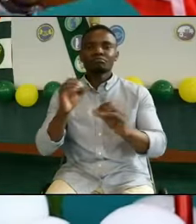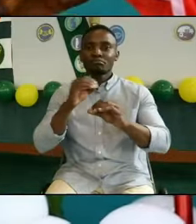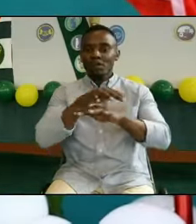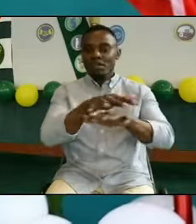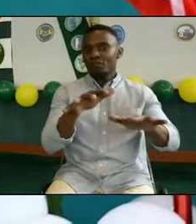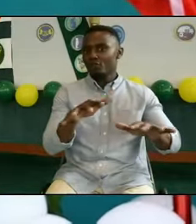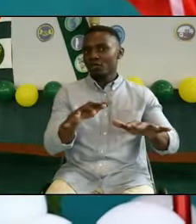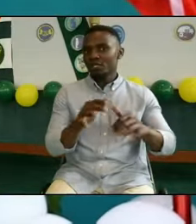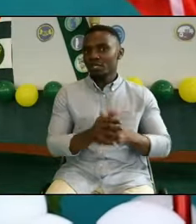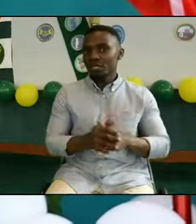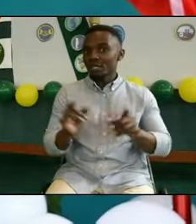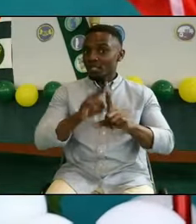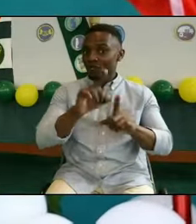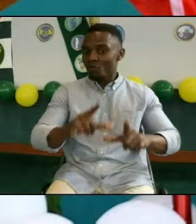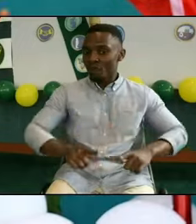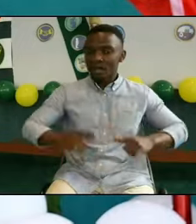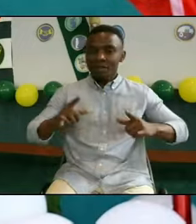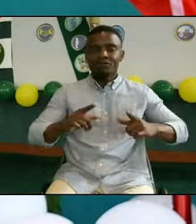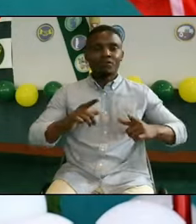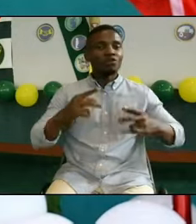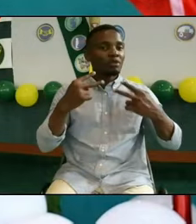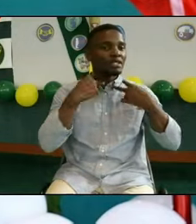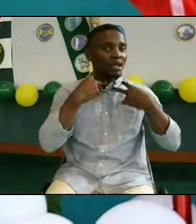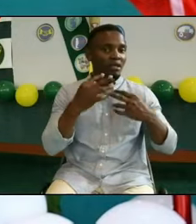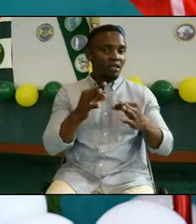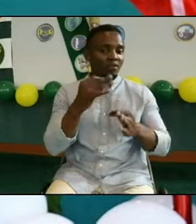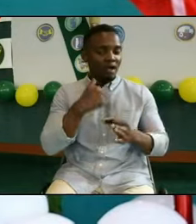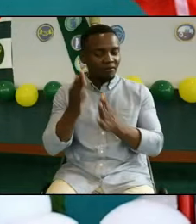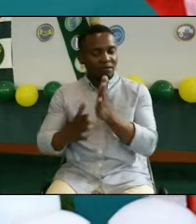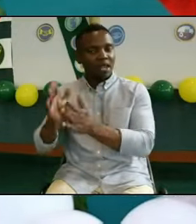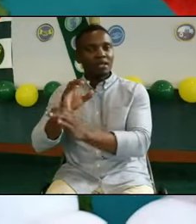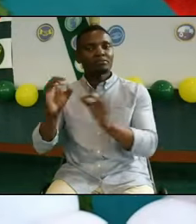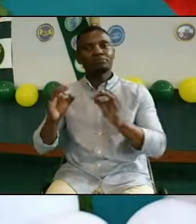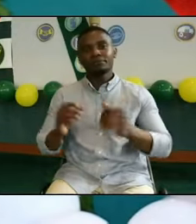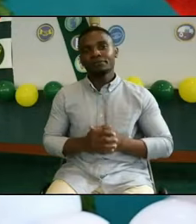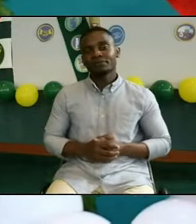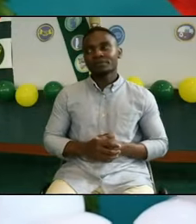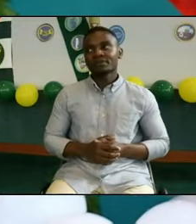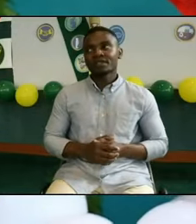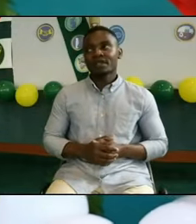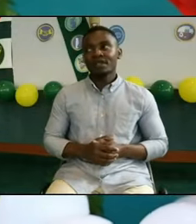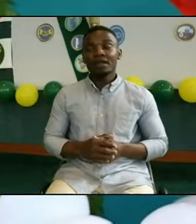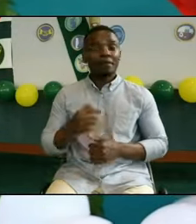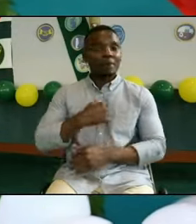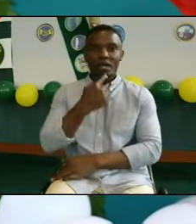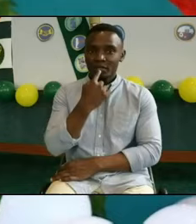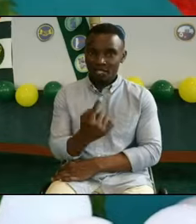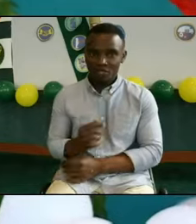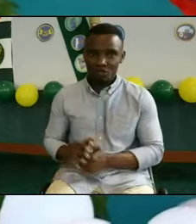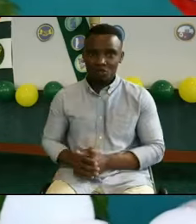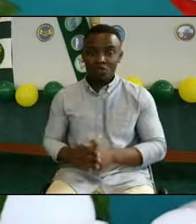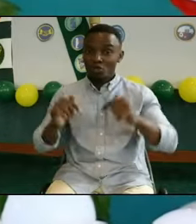any amplify, and your life will be in a fix. Young people of Nairobi, I am telling you today, you have